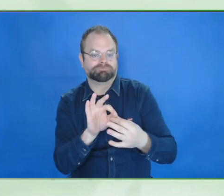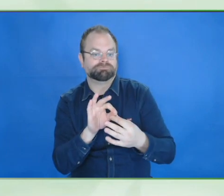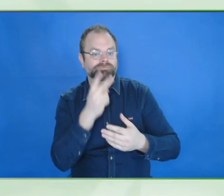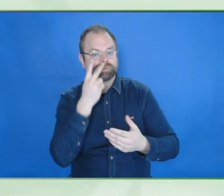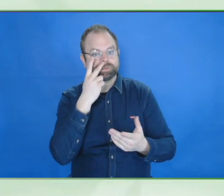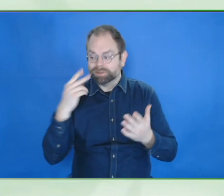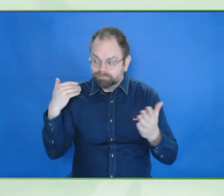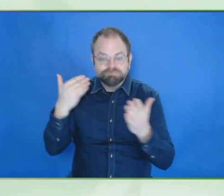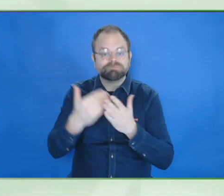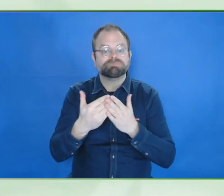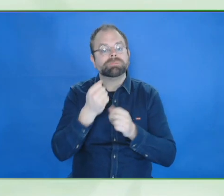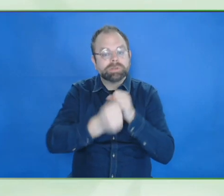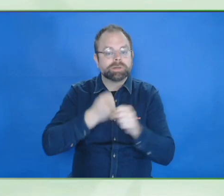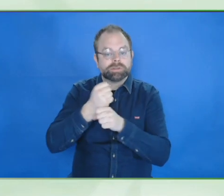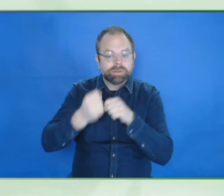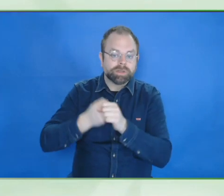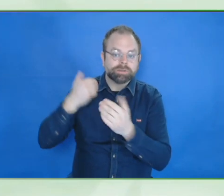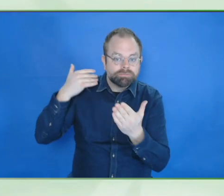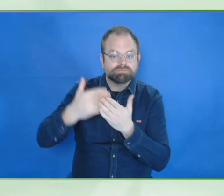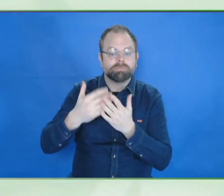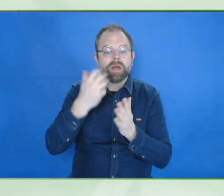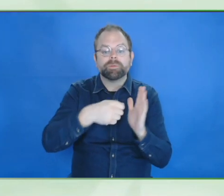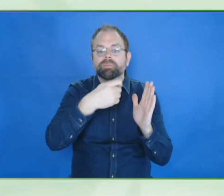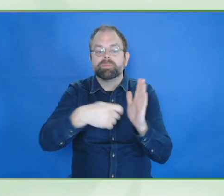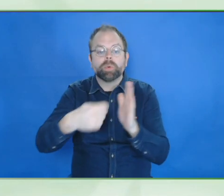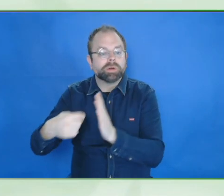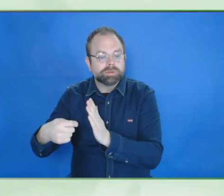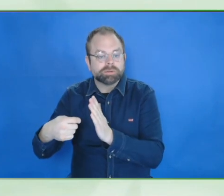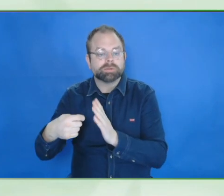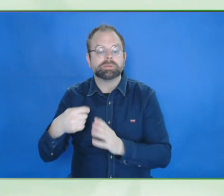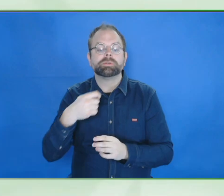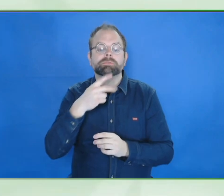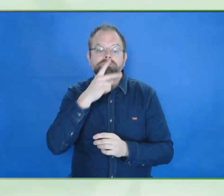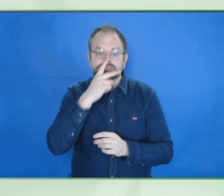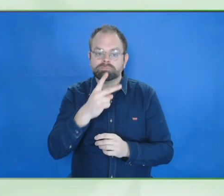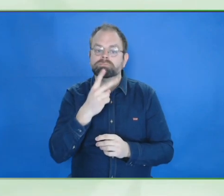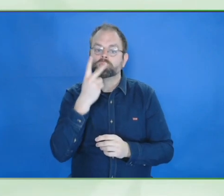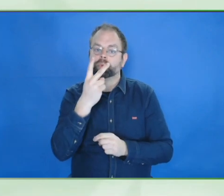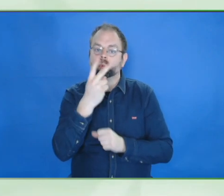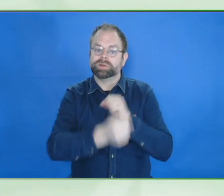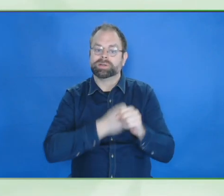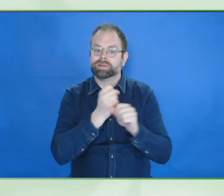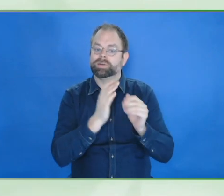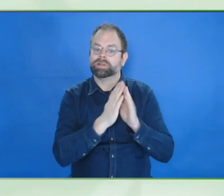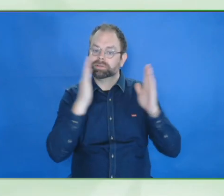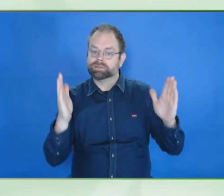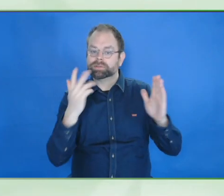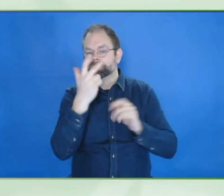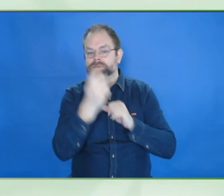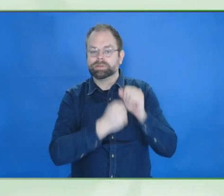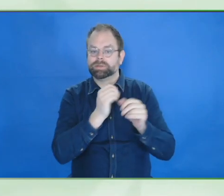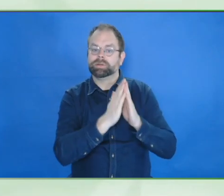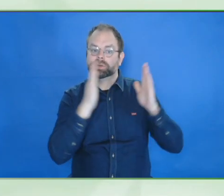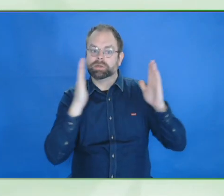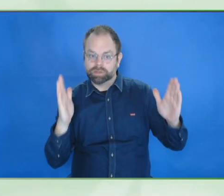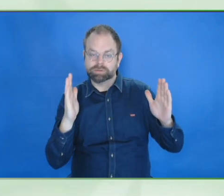the projects went to the graveyard. We had the websites then, websites, no maintenance, and 2